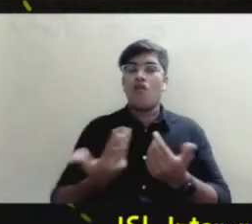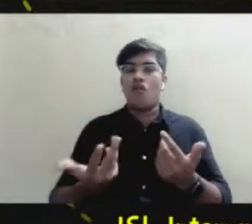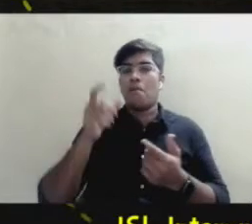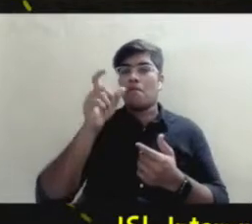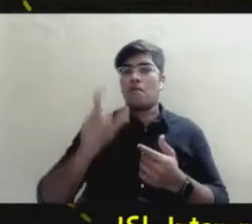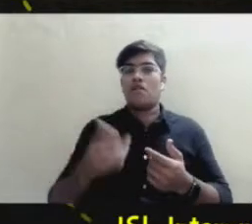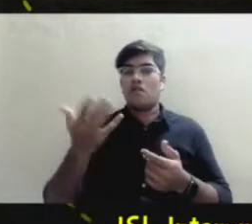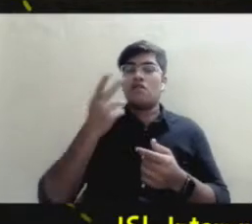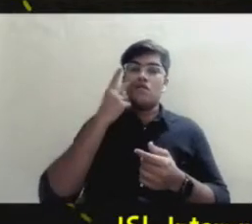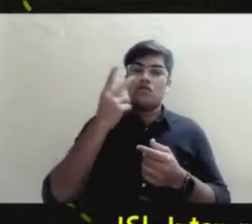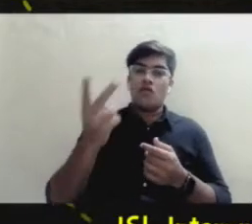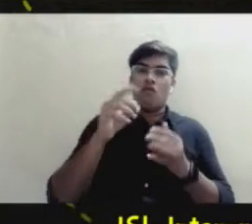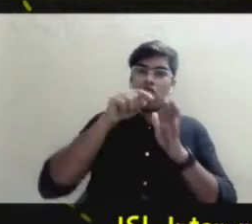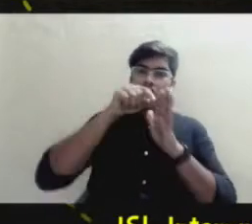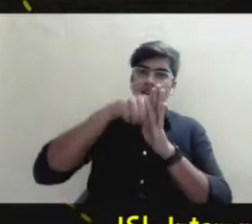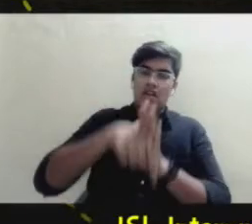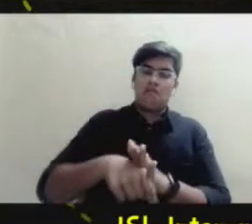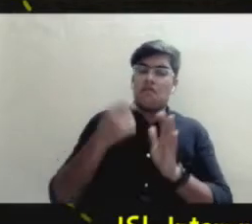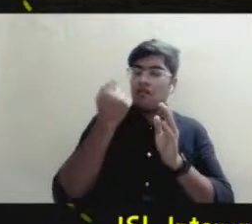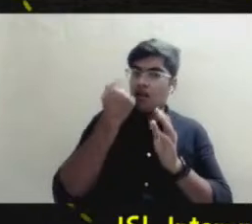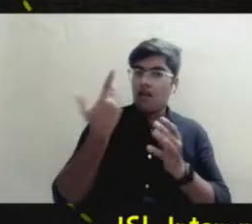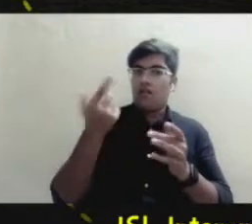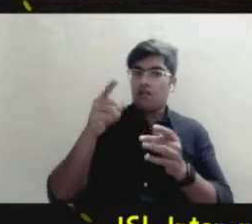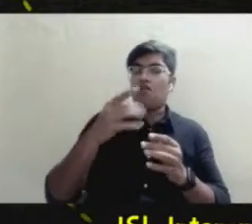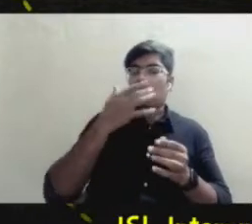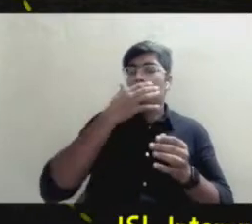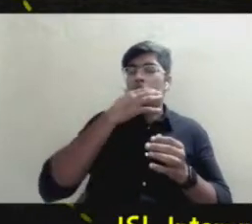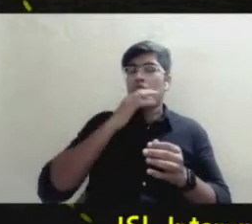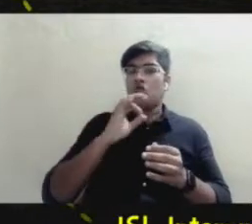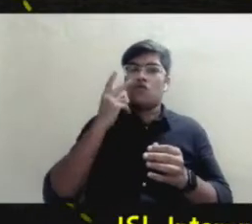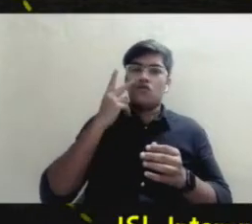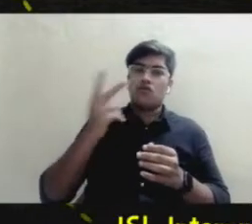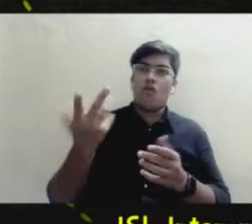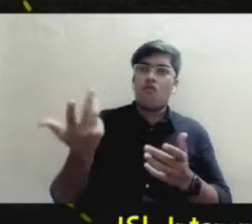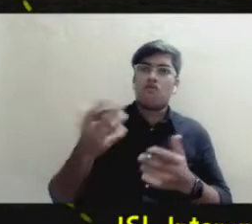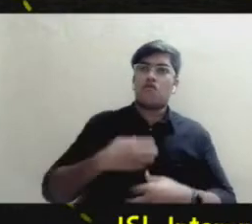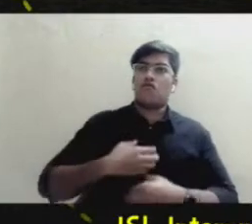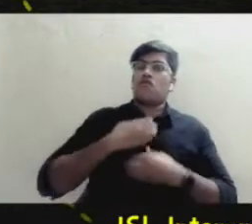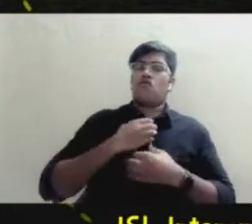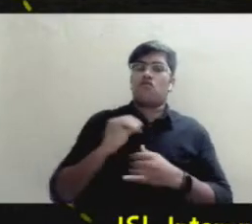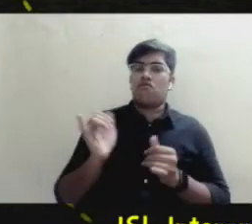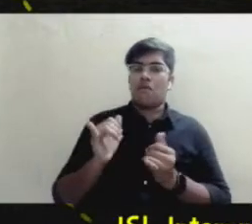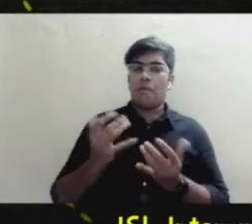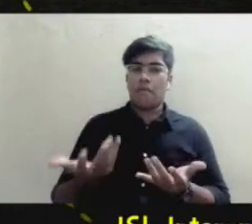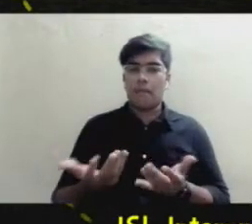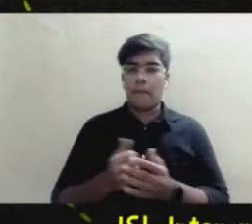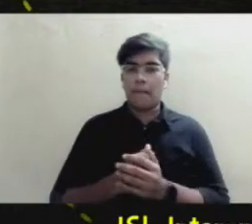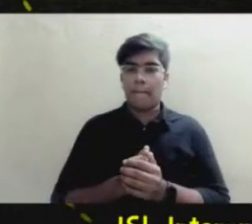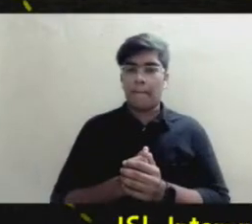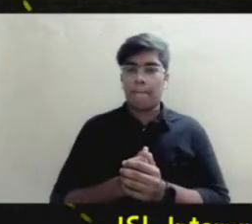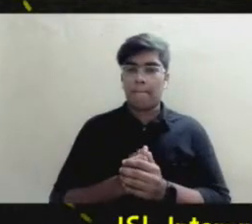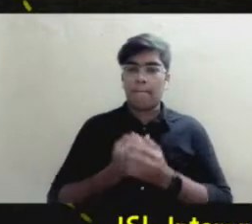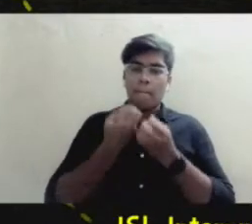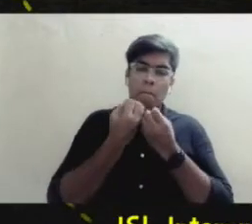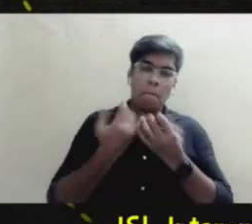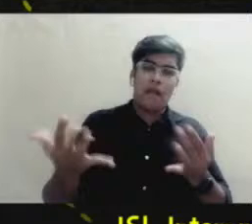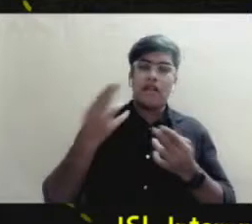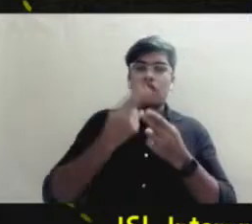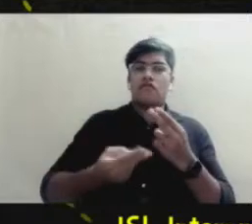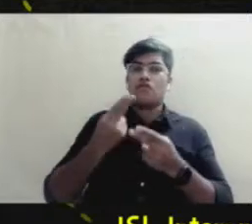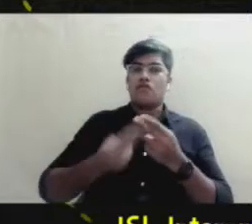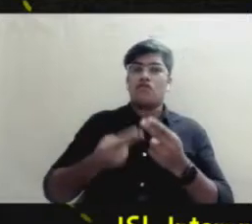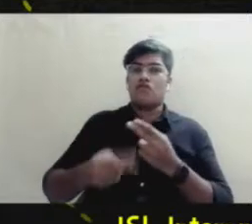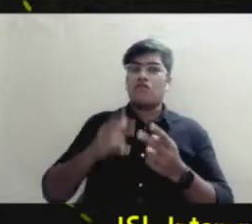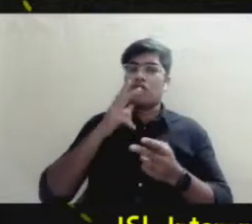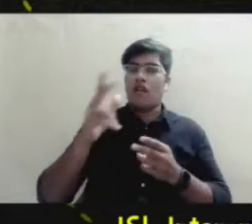such great detail, I think it's a fascinating, there's so many stories being told about bhakti, about